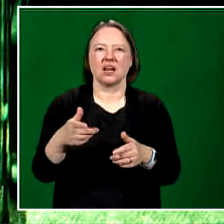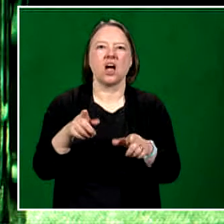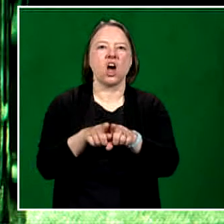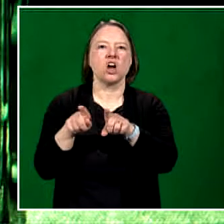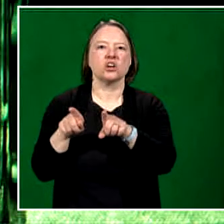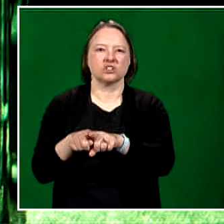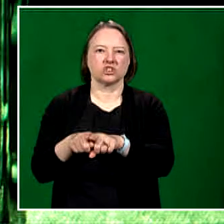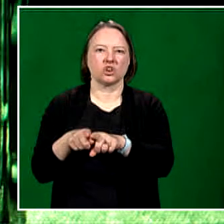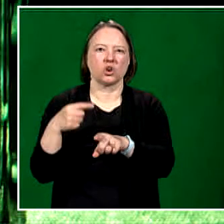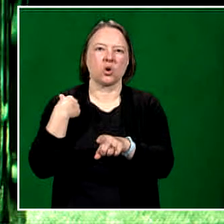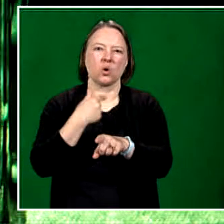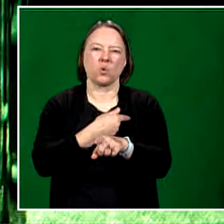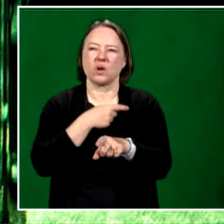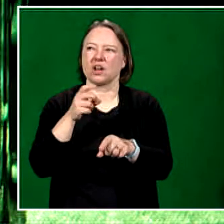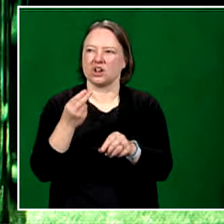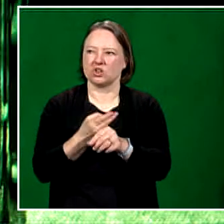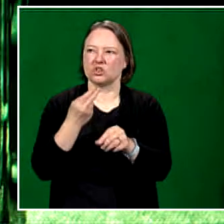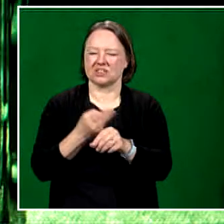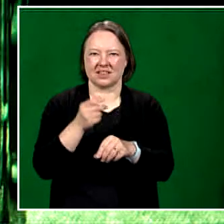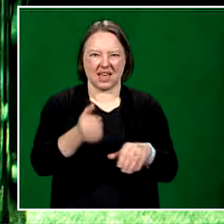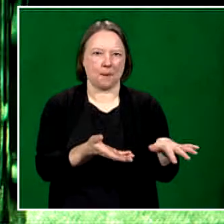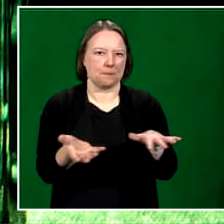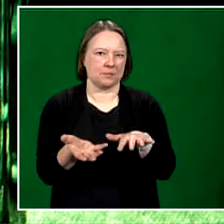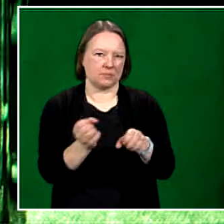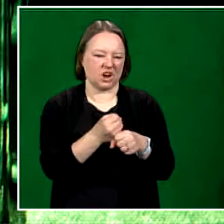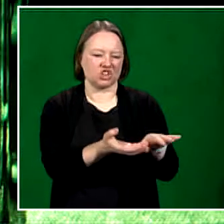the entire production line.